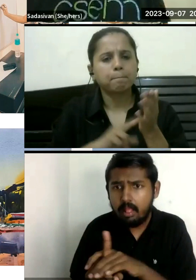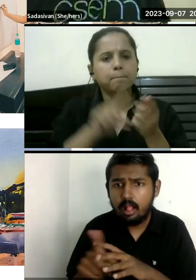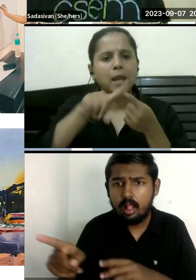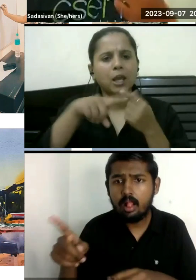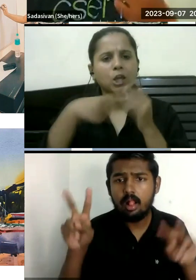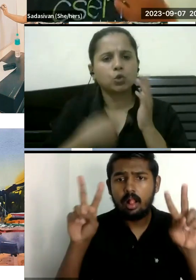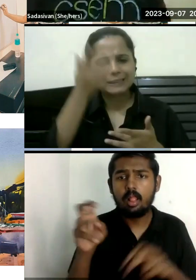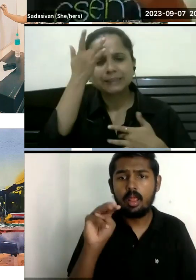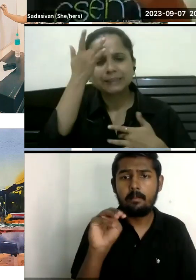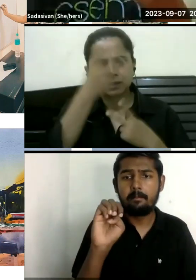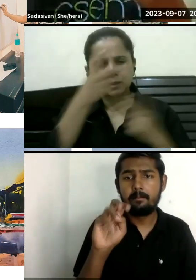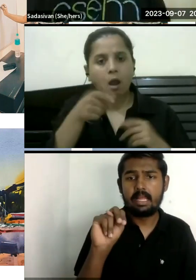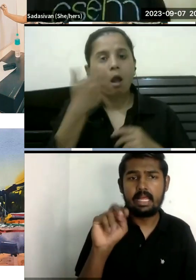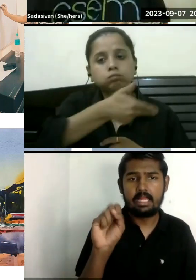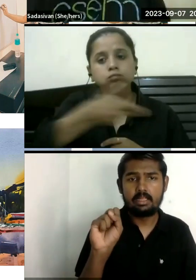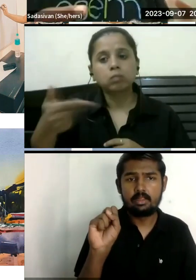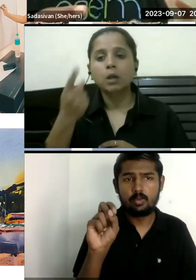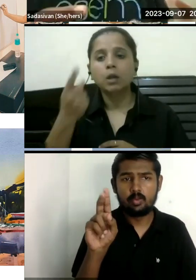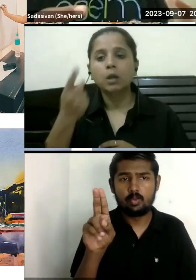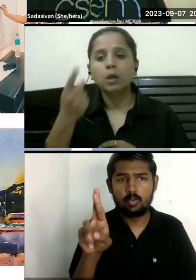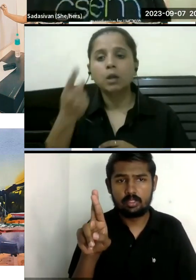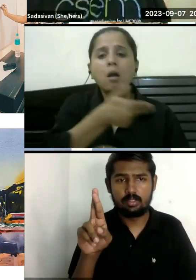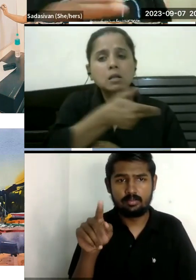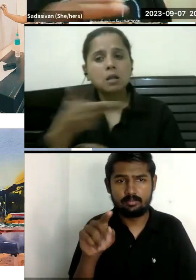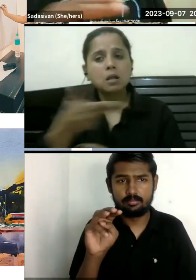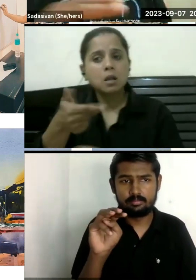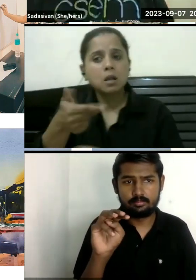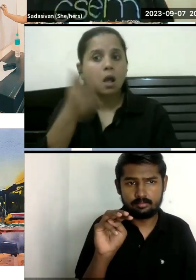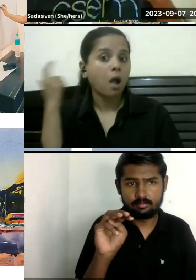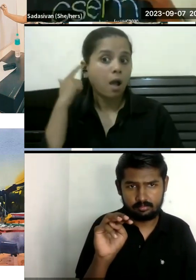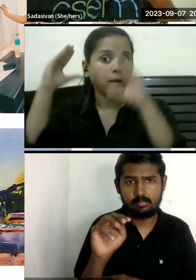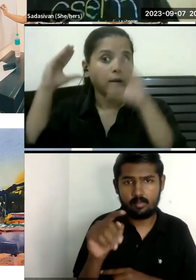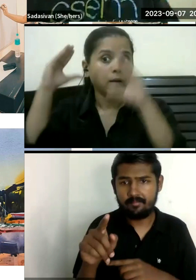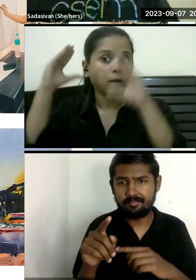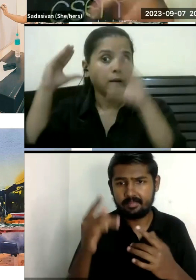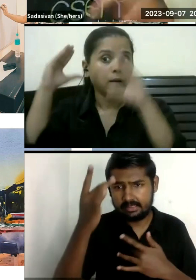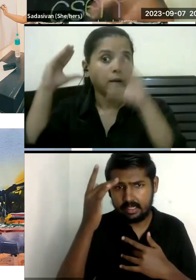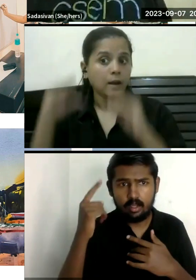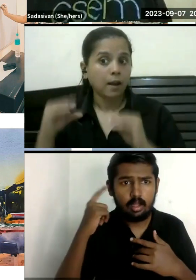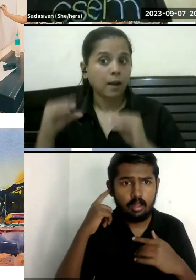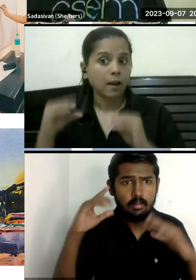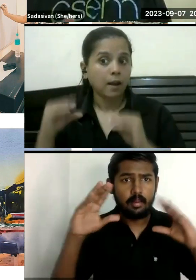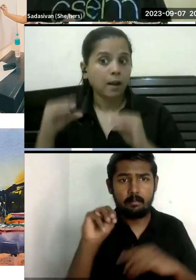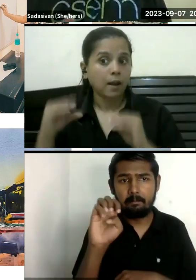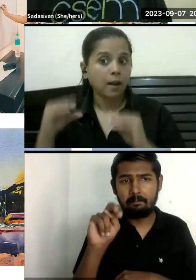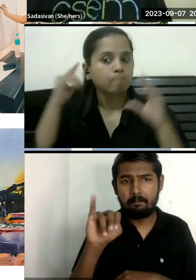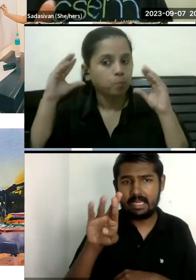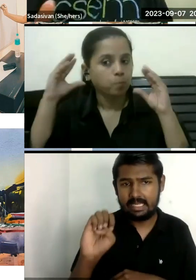went on bedridden, and even he had hearing loss from the birth, and so they had to move